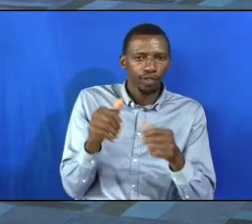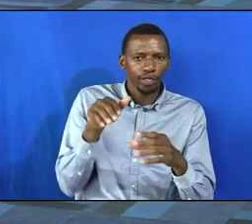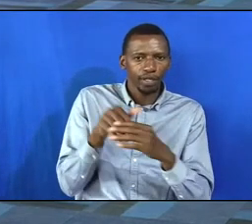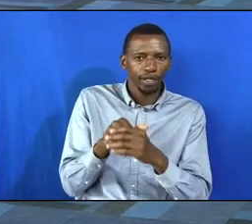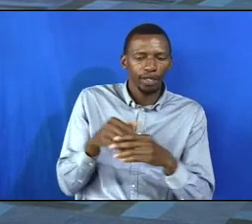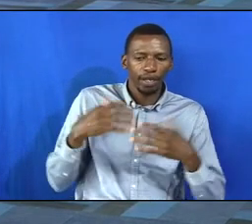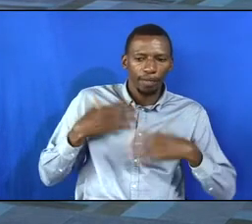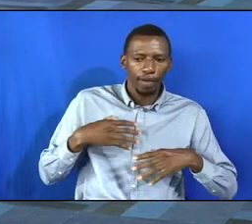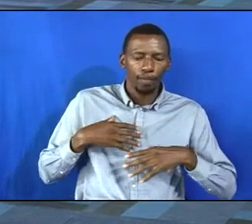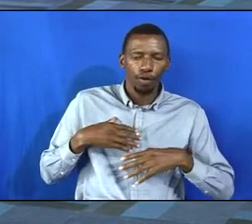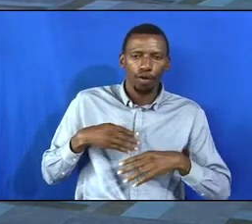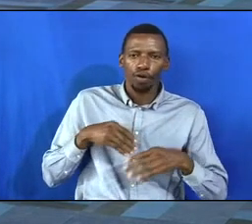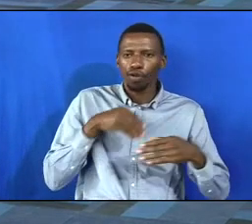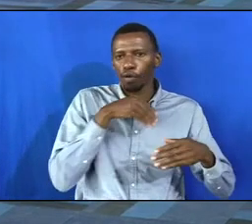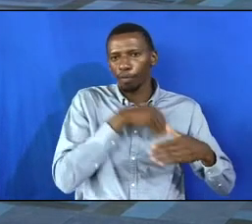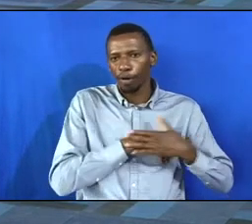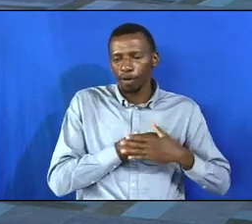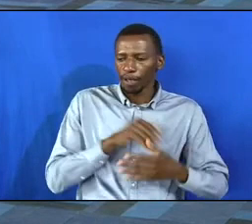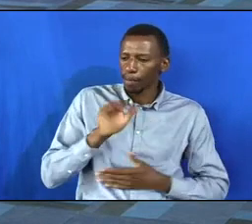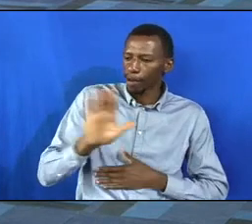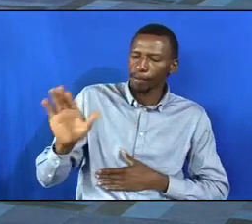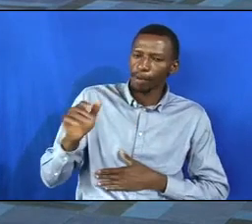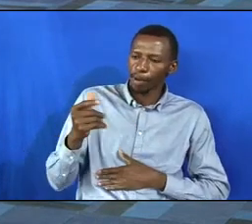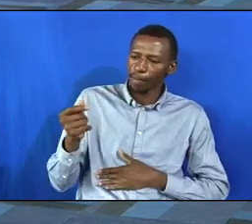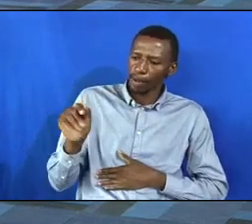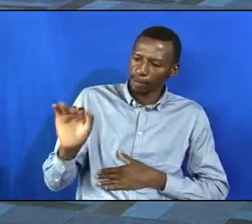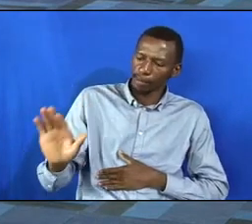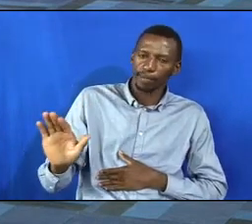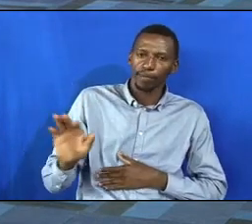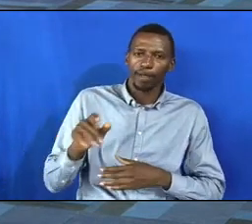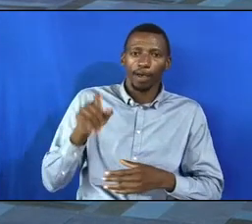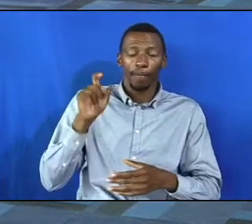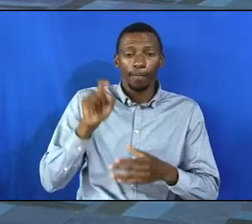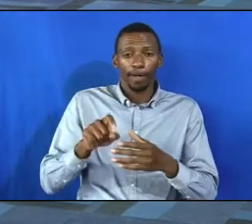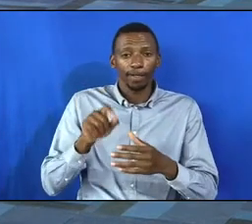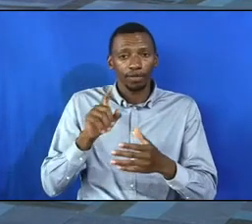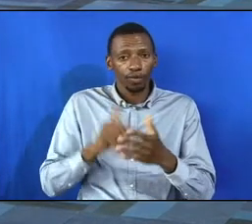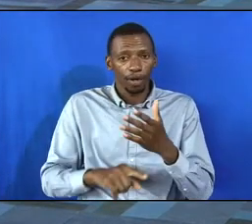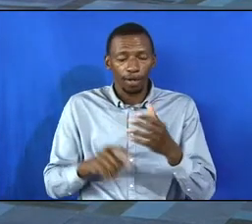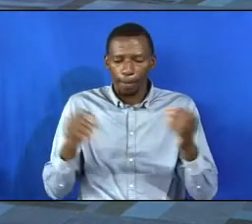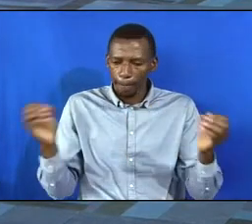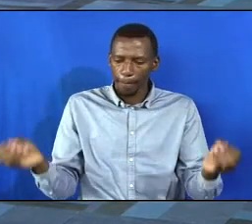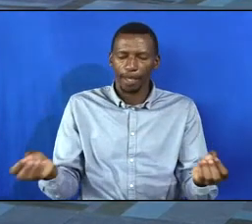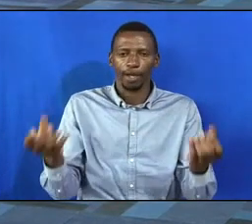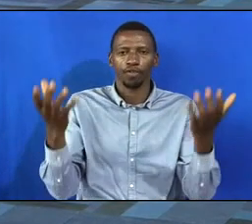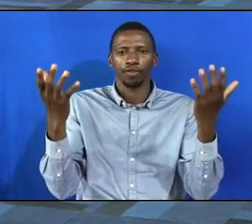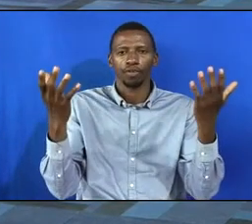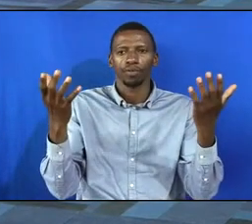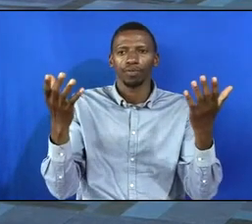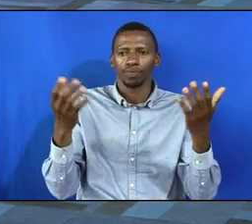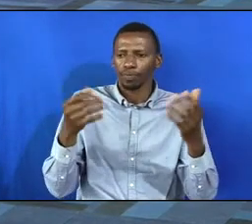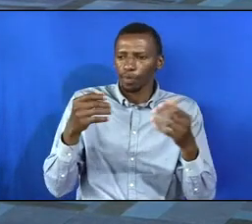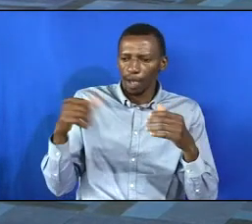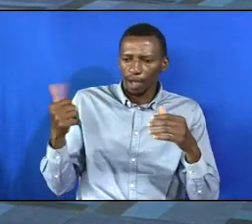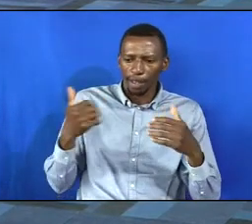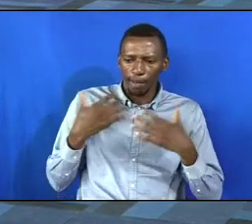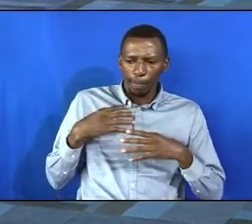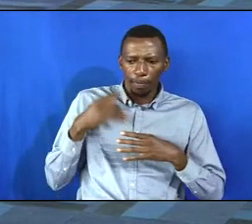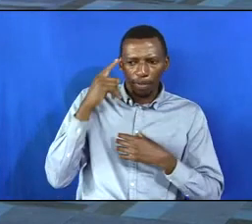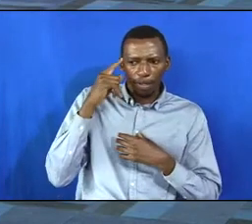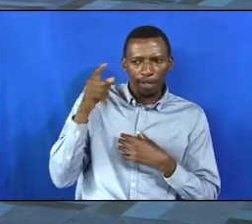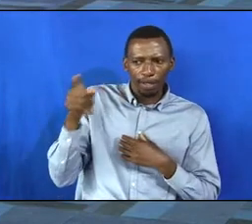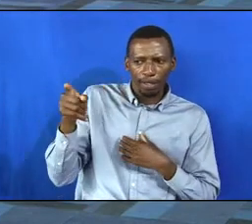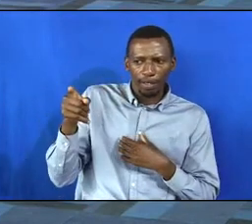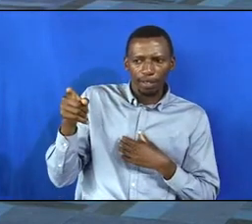It requires a miracle for that money to come out of that pocket. You know, there are people who think like that. They see so-and-so there is a